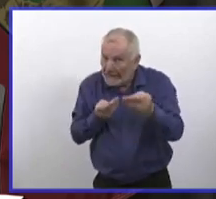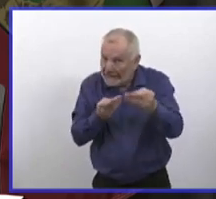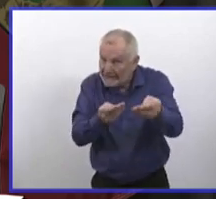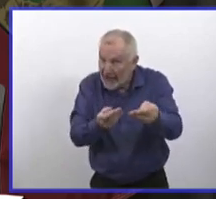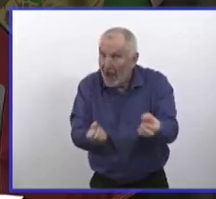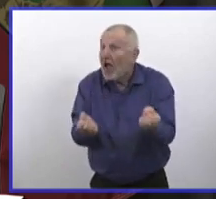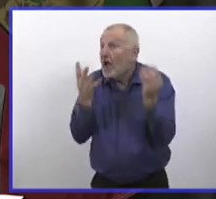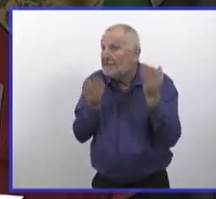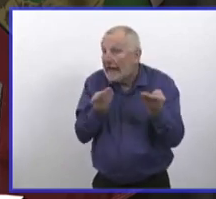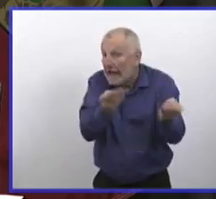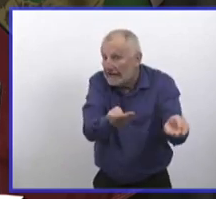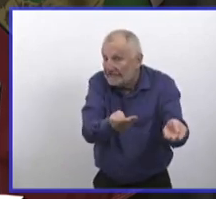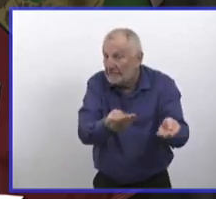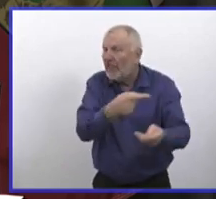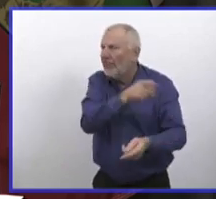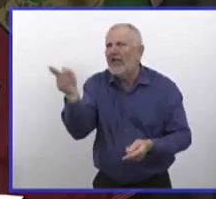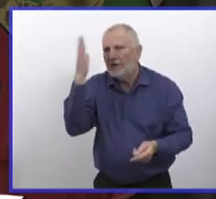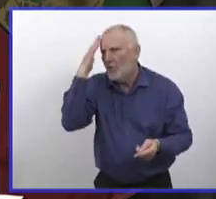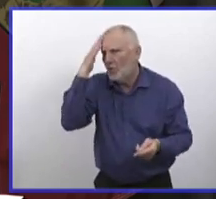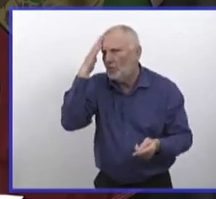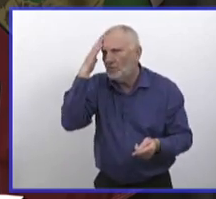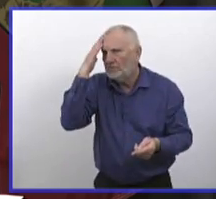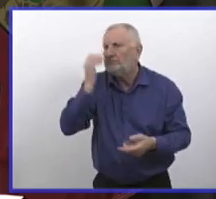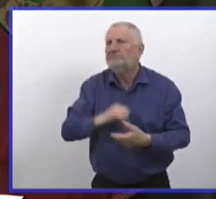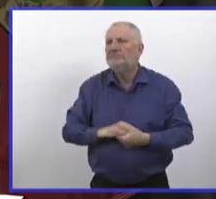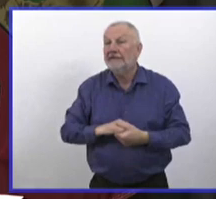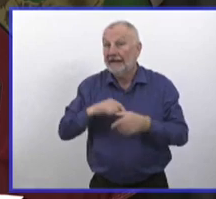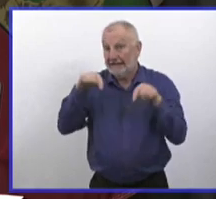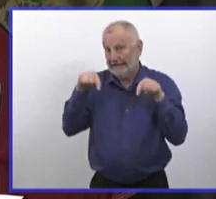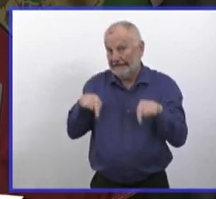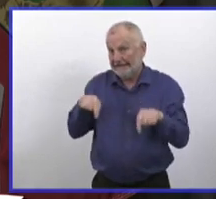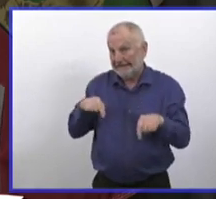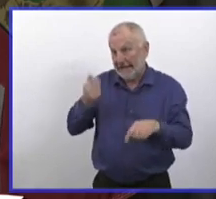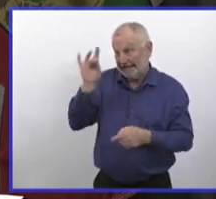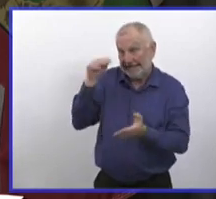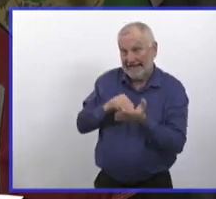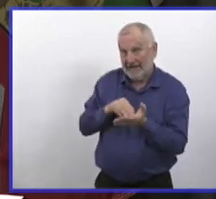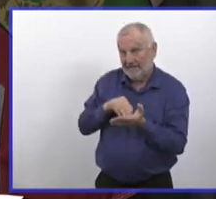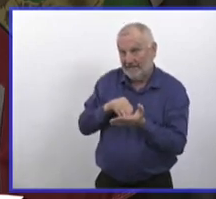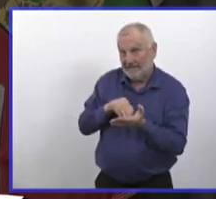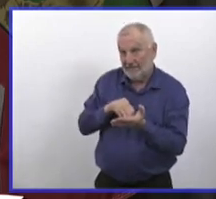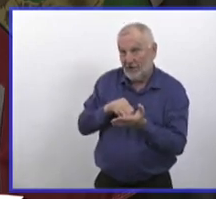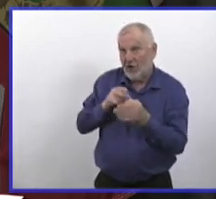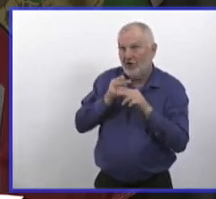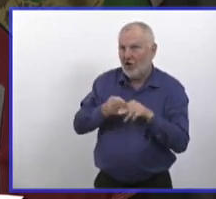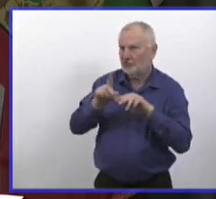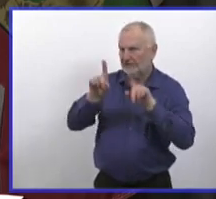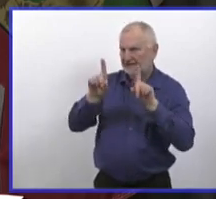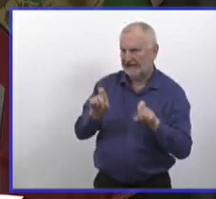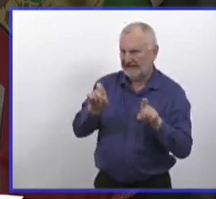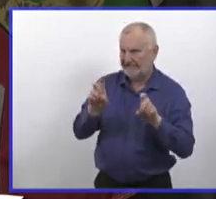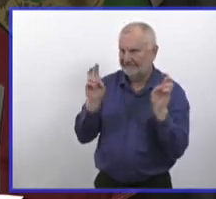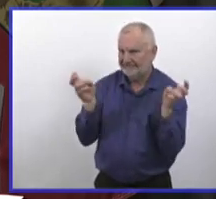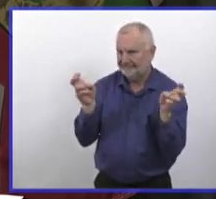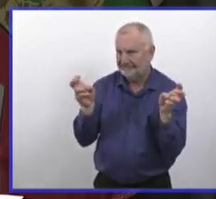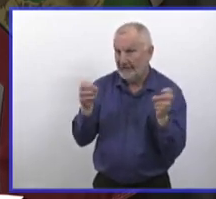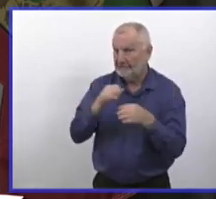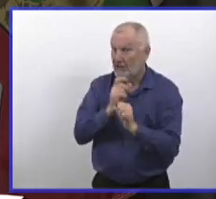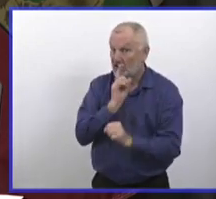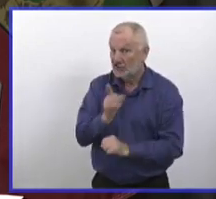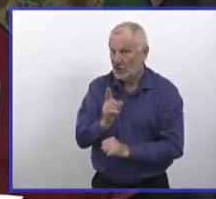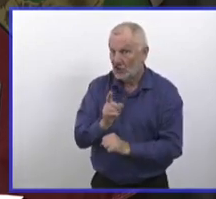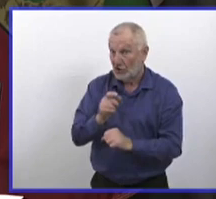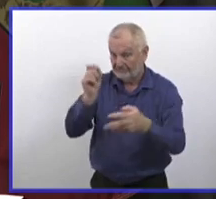out. We're calling this a pilot phase of this model, precisely for the reason that we want to check every box along the way.